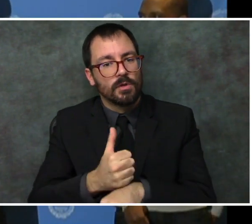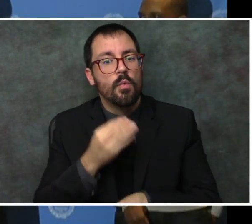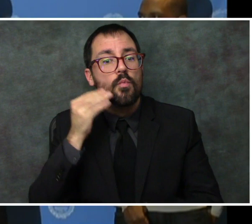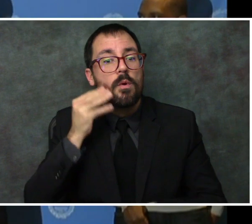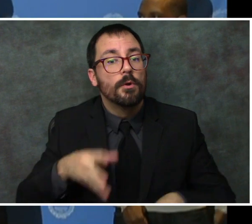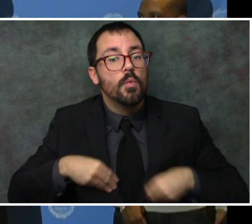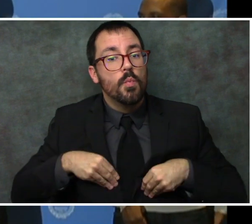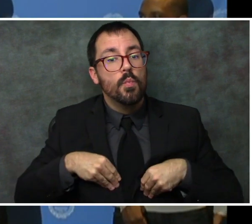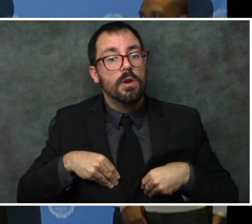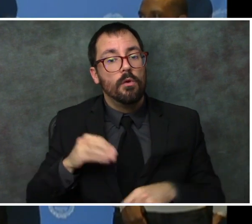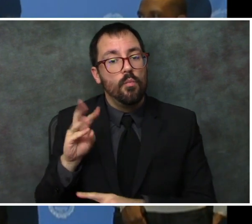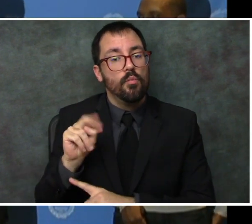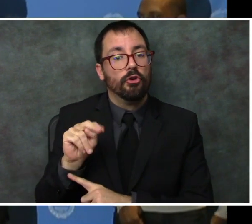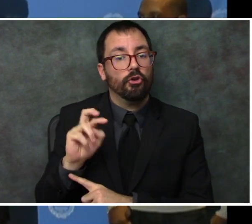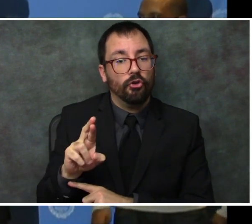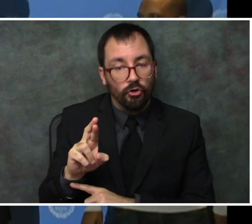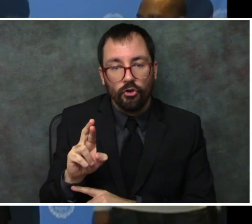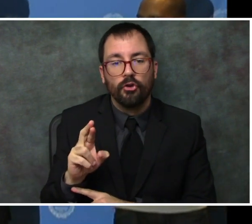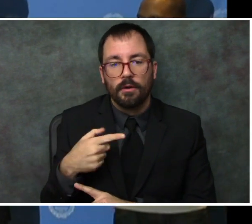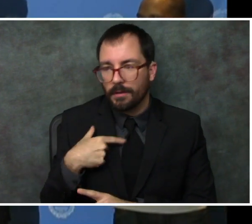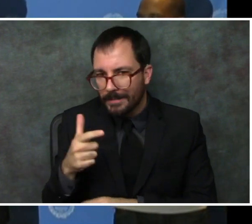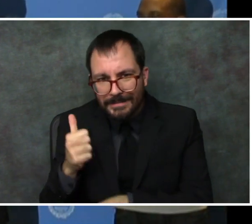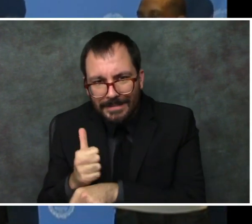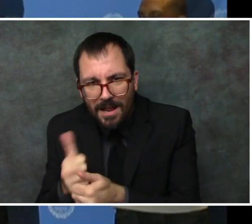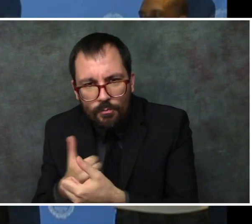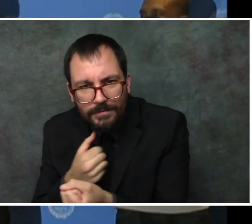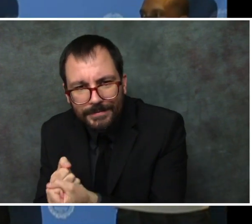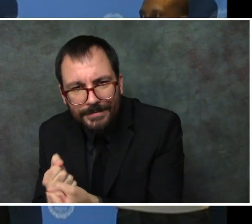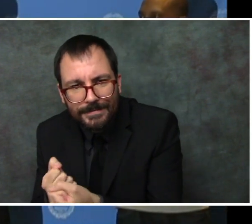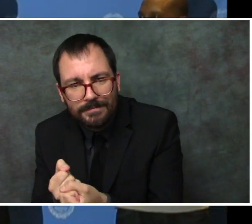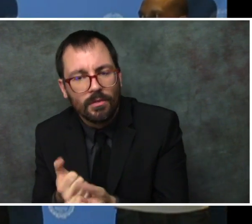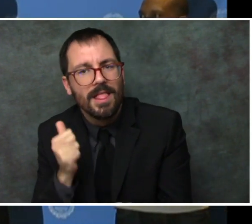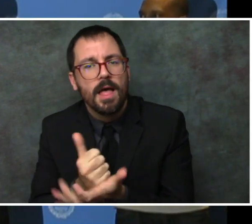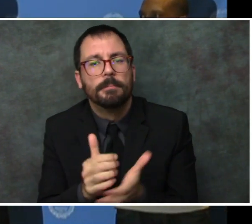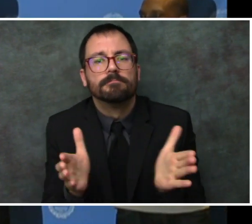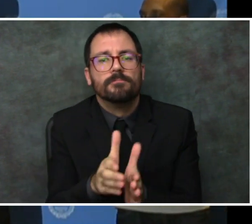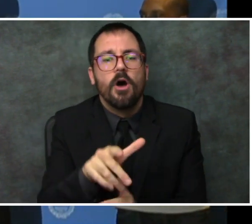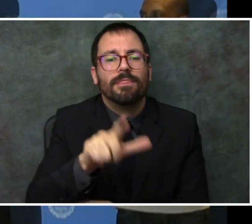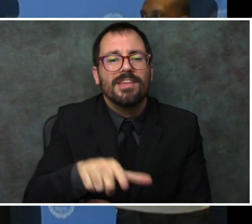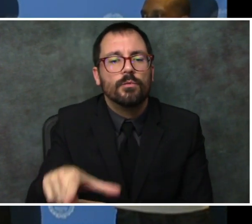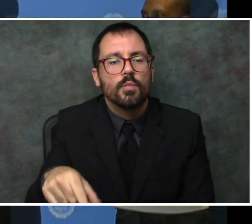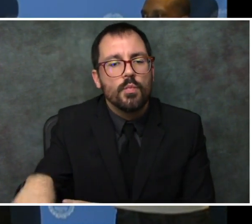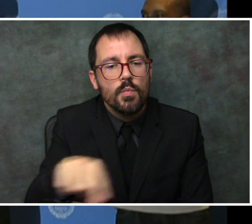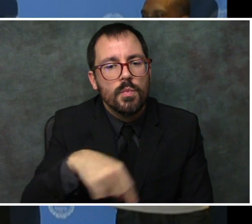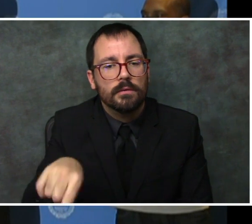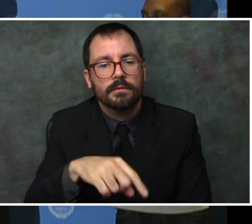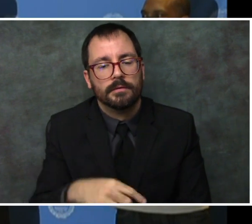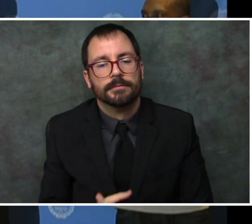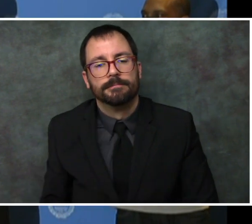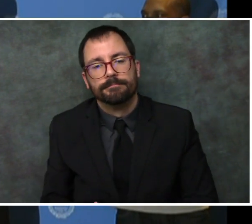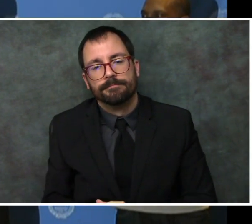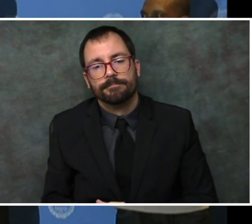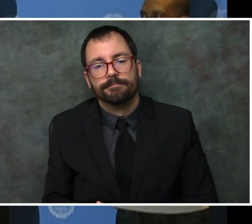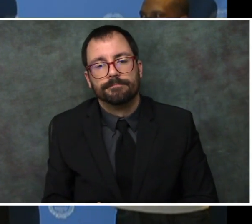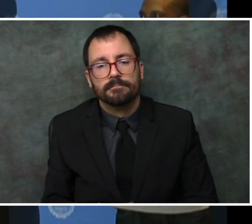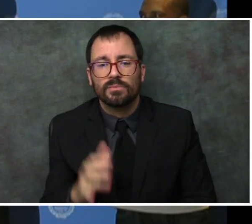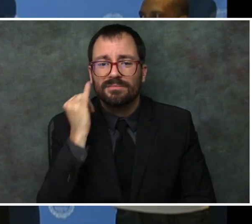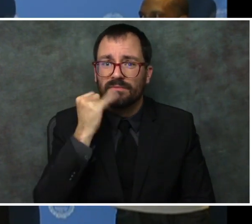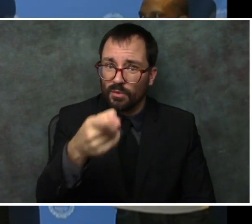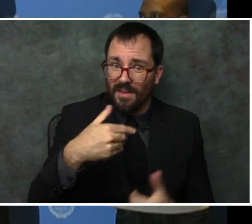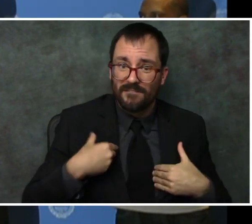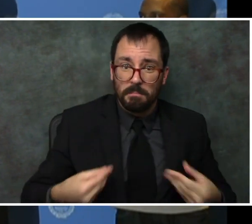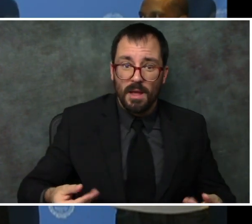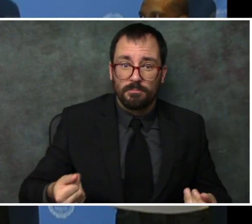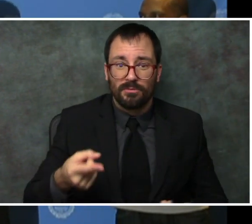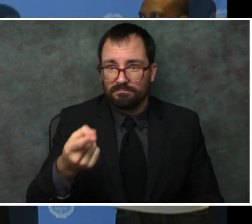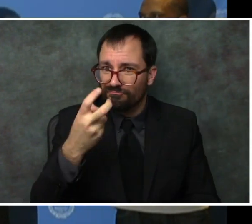with the landowners as well. So if you have property and you're having a hard time, contact the City of Boston. I encourage you to reach out to the City of Boston